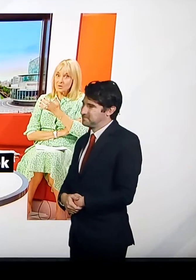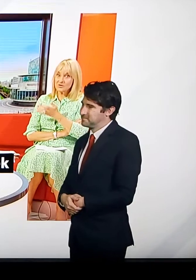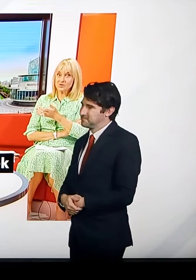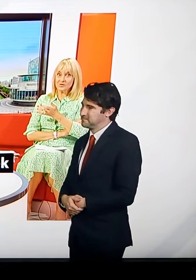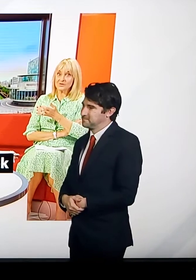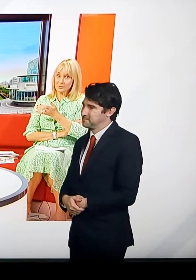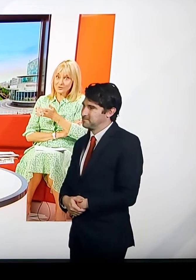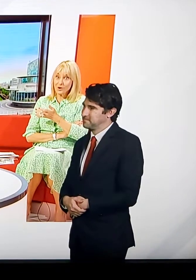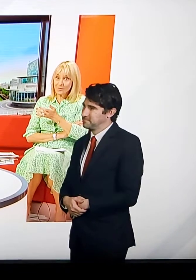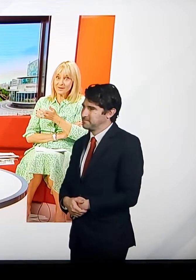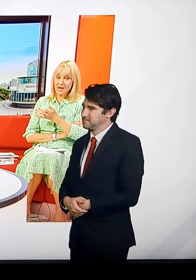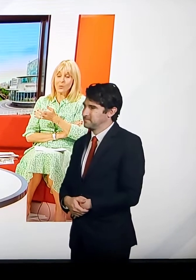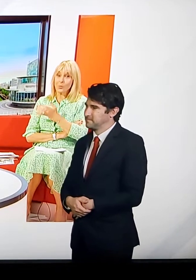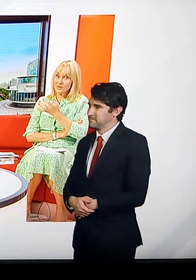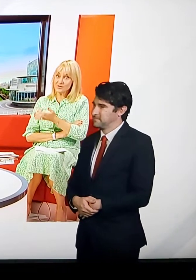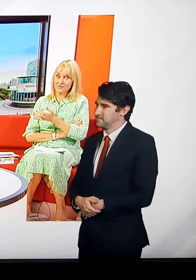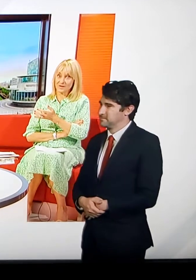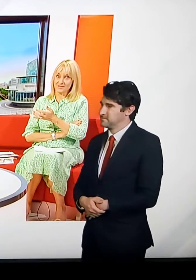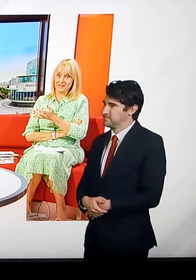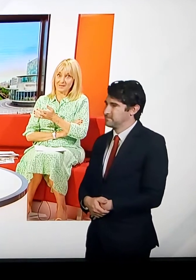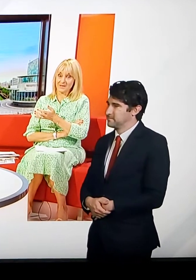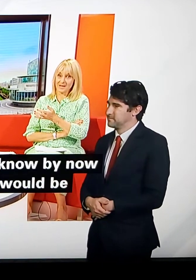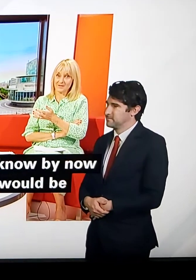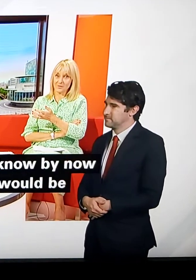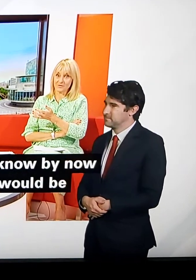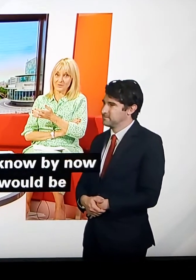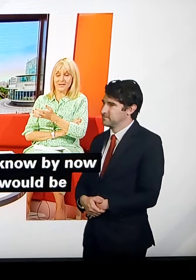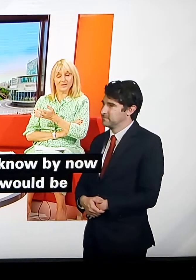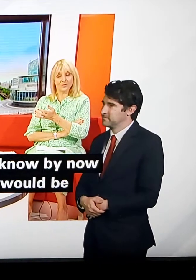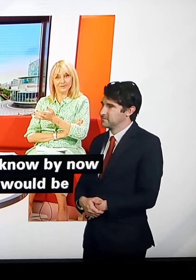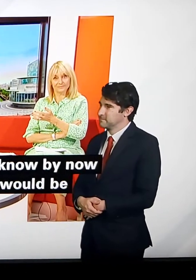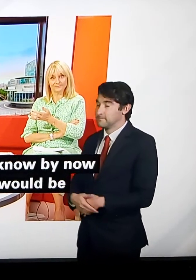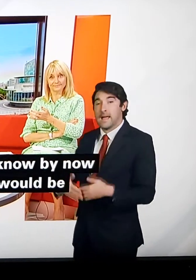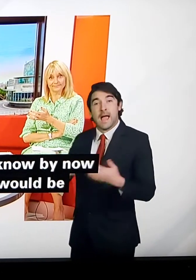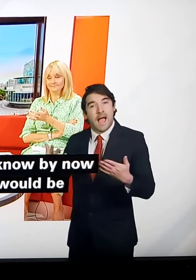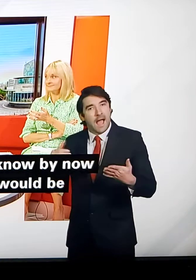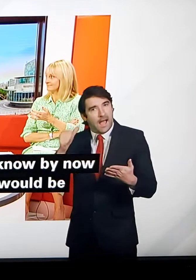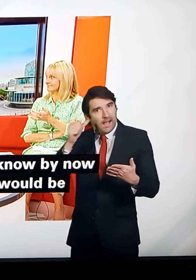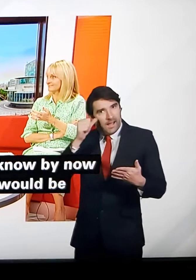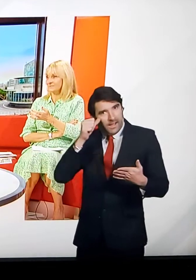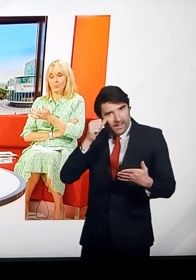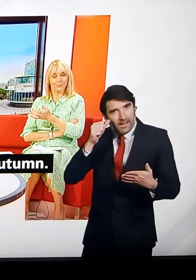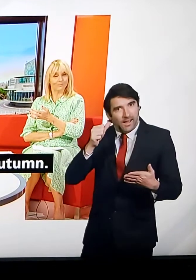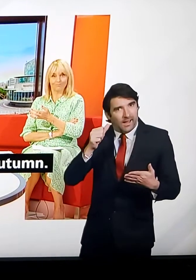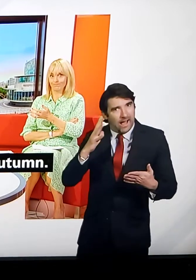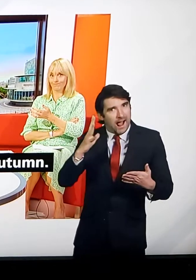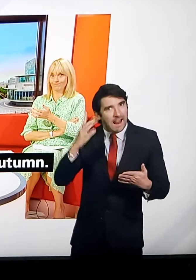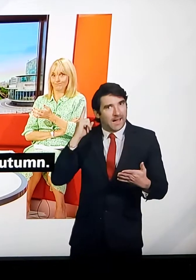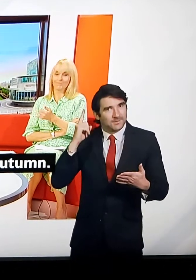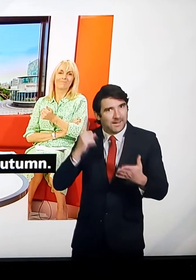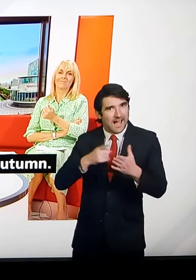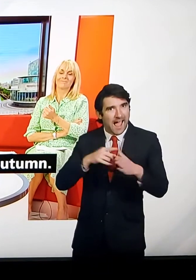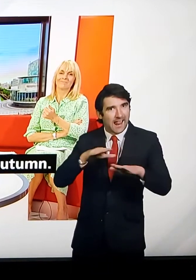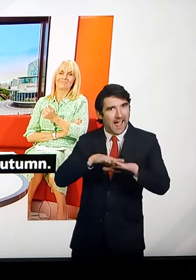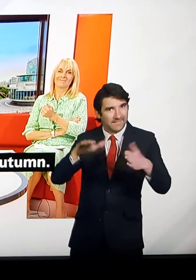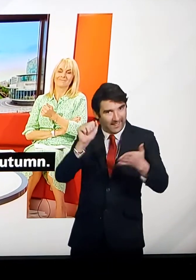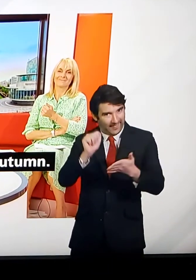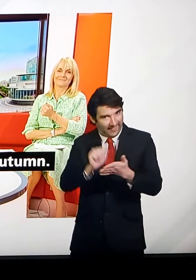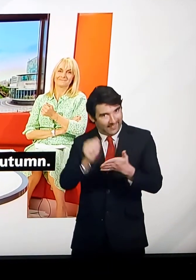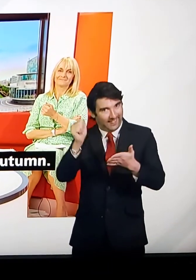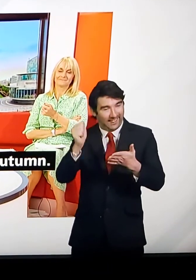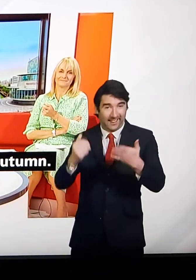year, most students would know by now which university they'd be heading off to in the autumn. It's not normal though, is it? Yeah. This year, however, many young